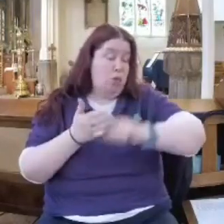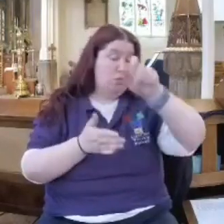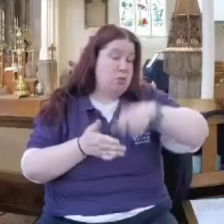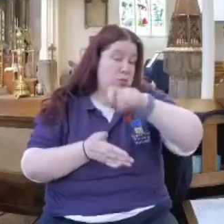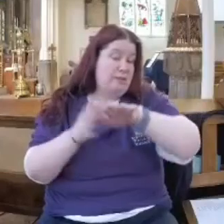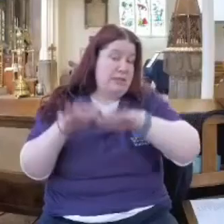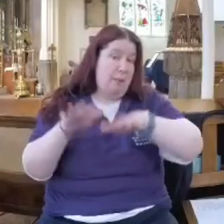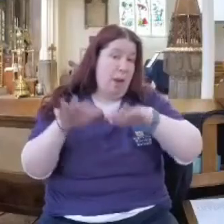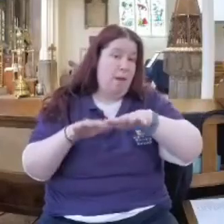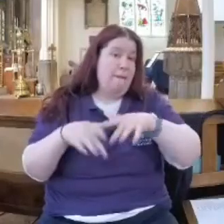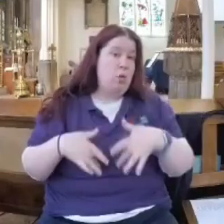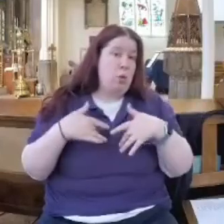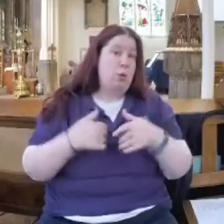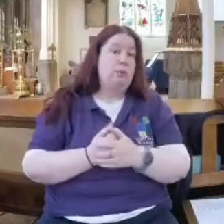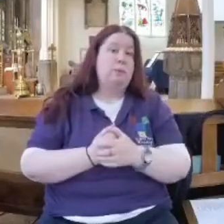Roberts.